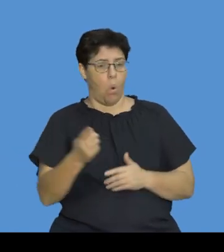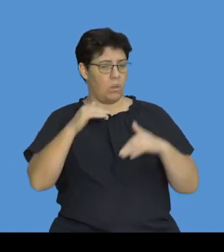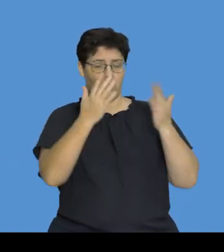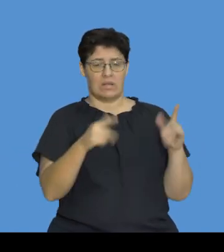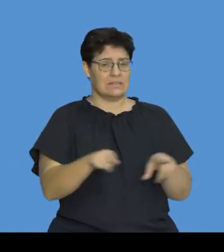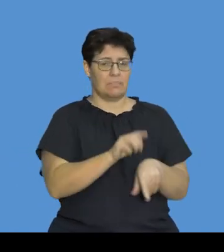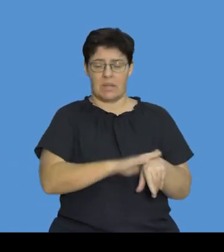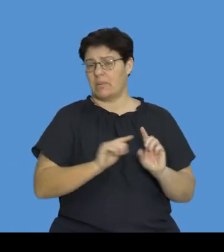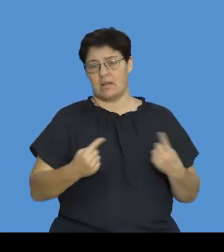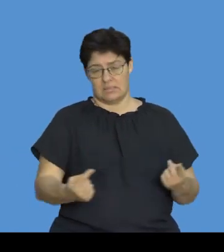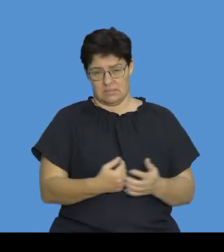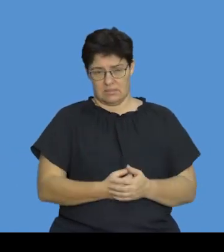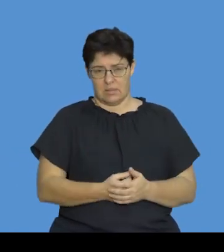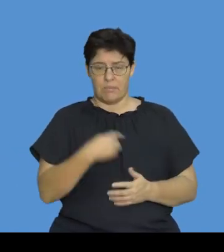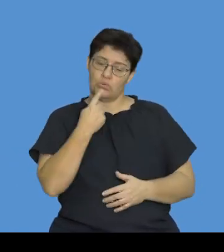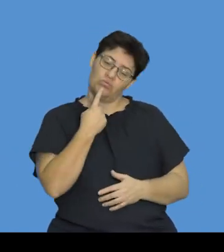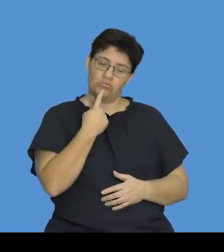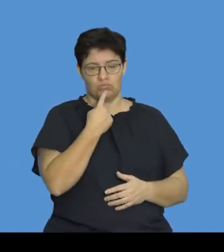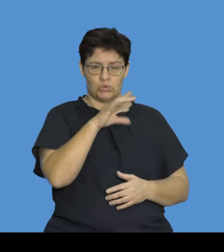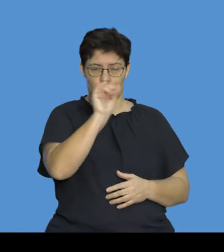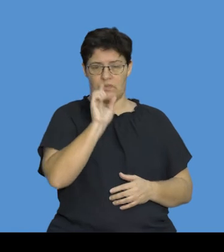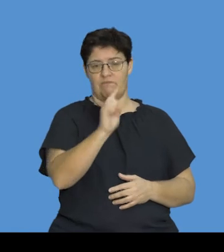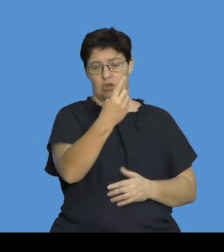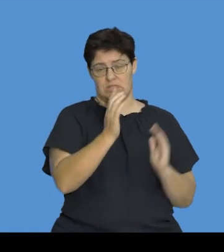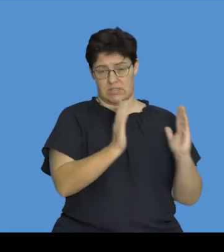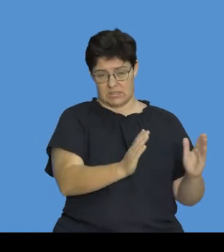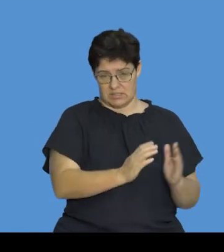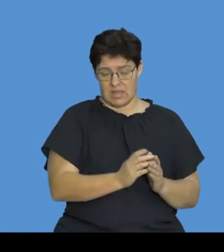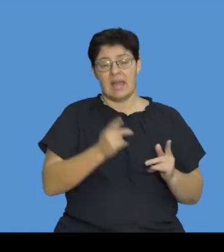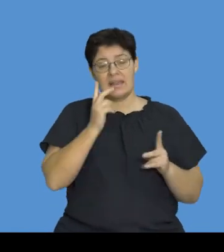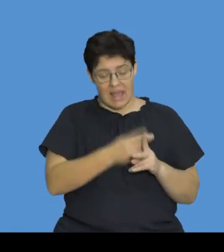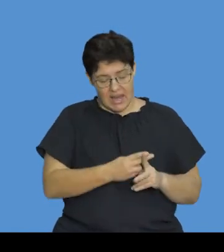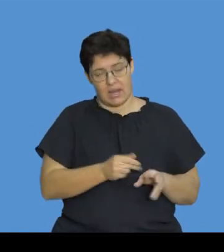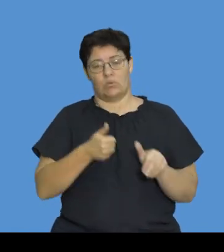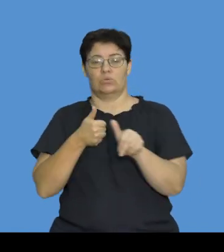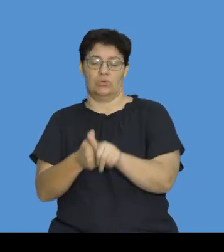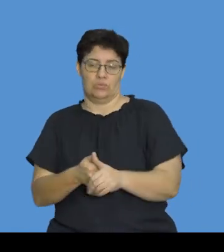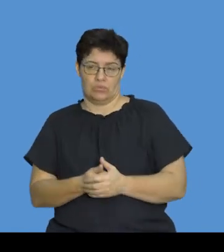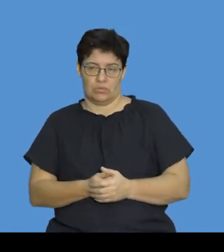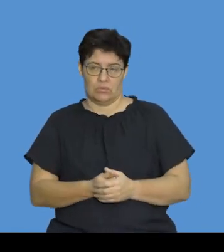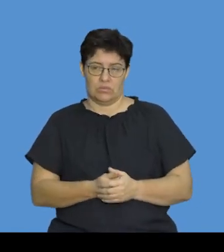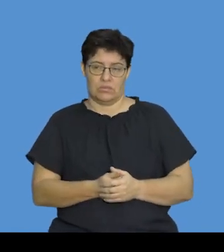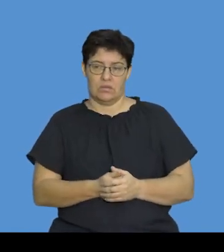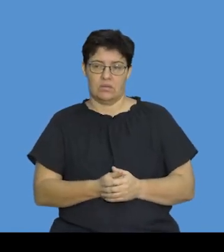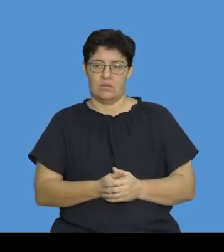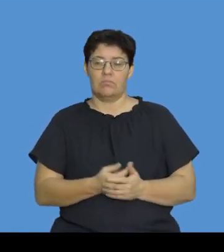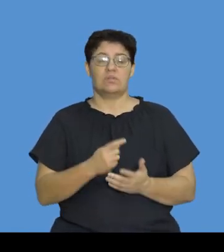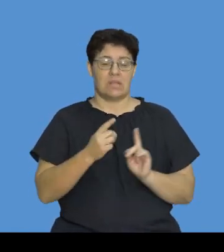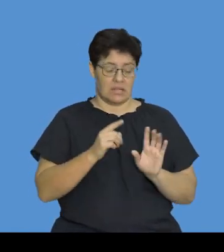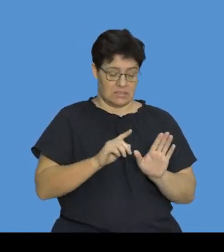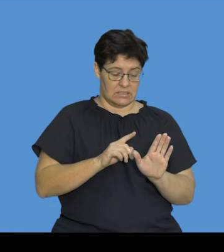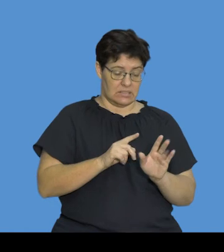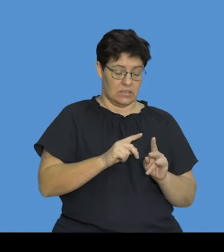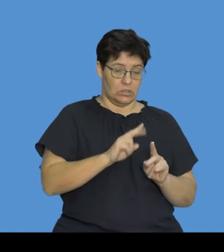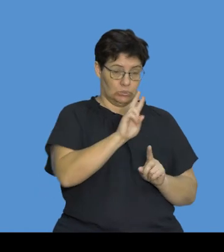at the same time. So you must choose which ones you're going to start with and then continue like that. So I'm just going to start with the first